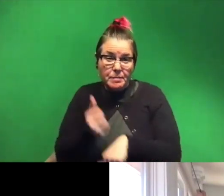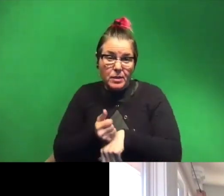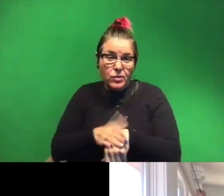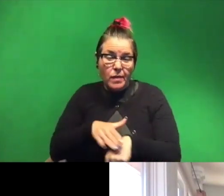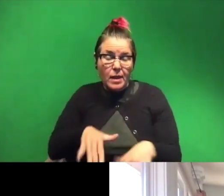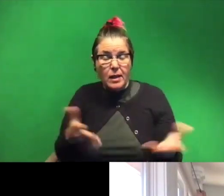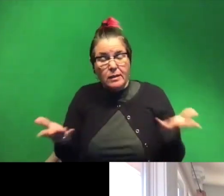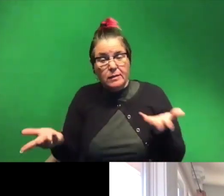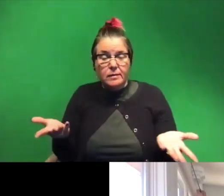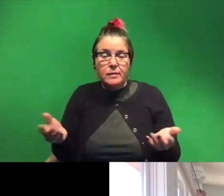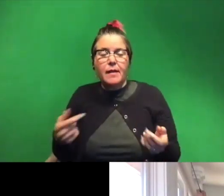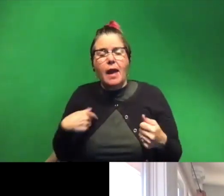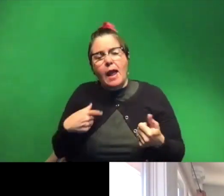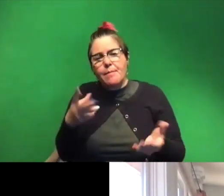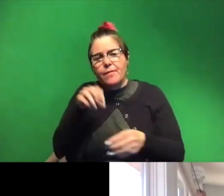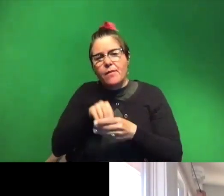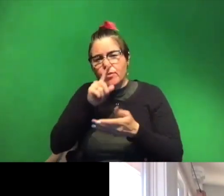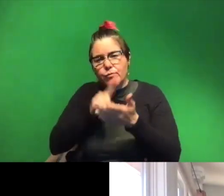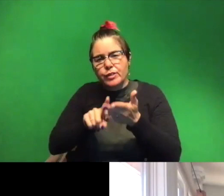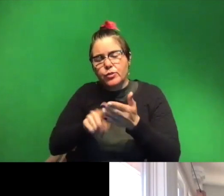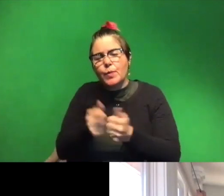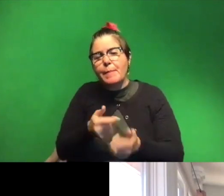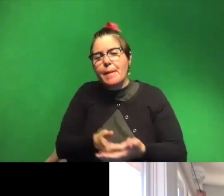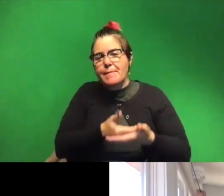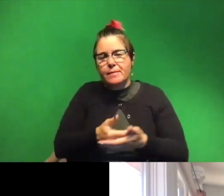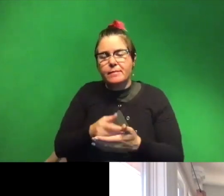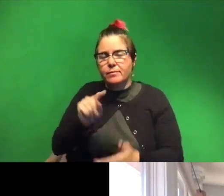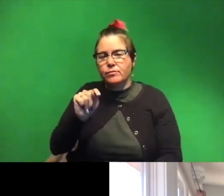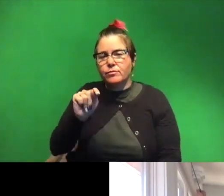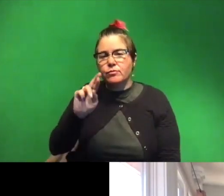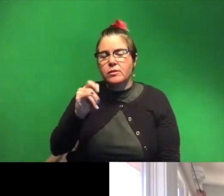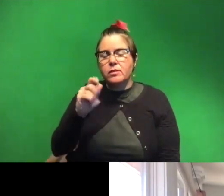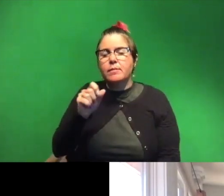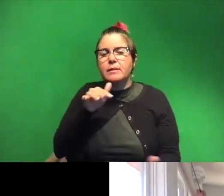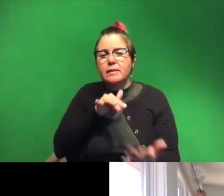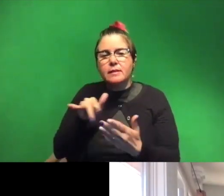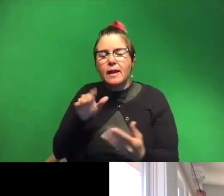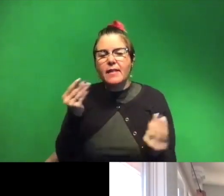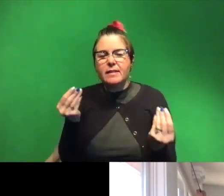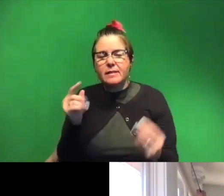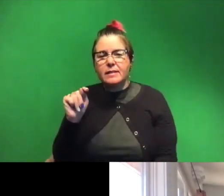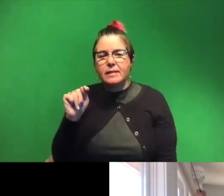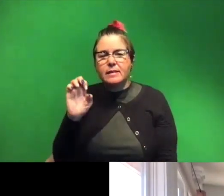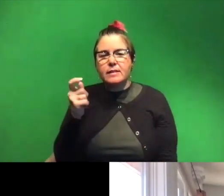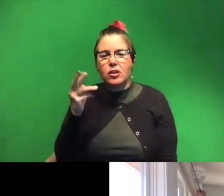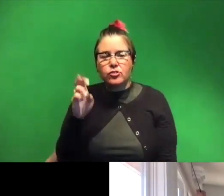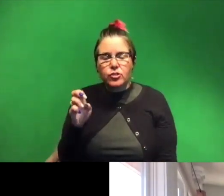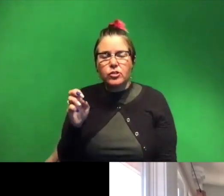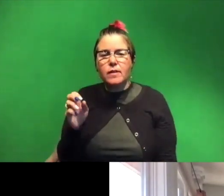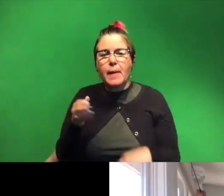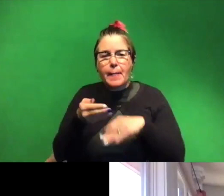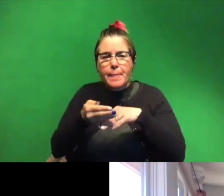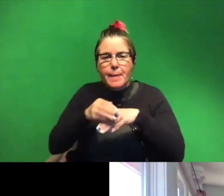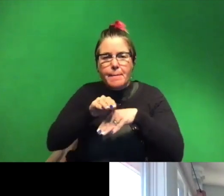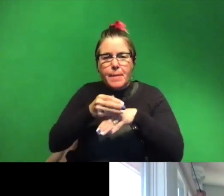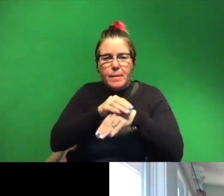that's also something that I'm researching with my baby Triceratops. I study the texture, like the bumpiness